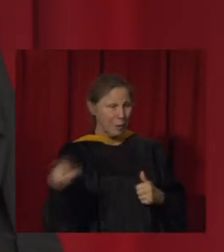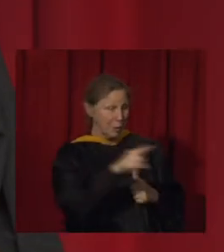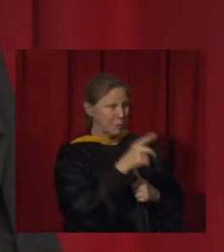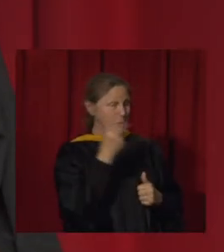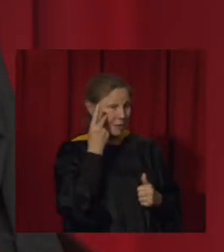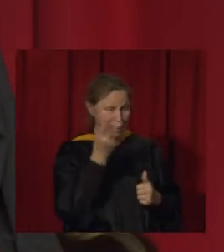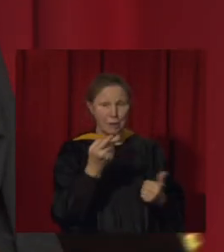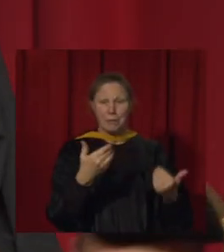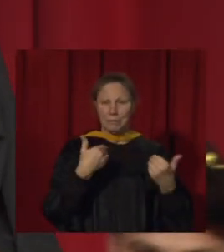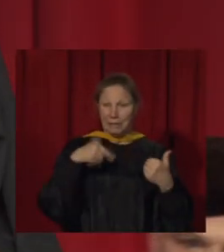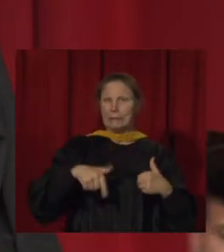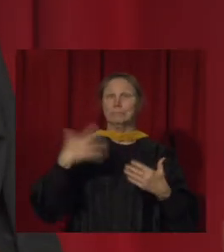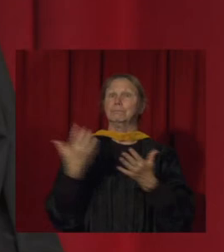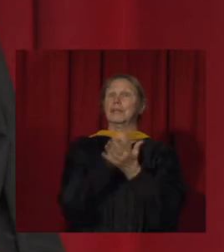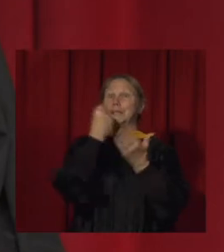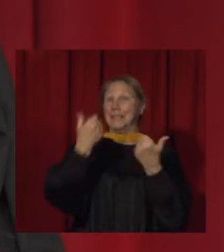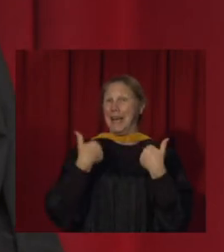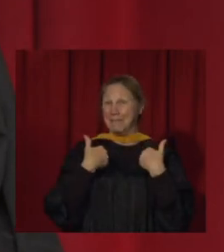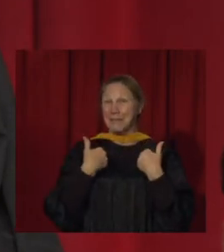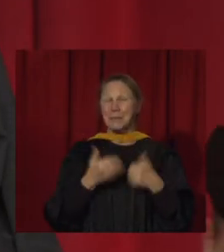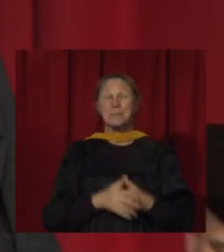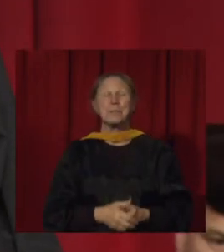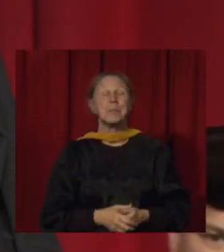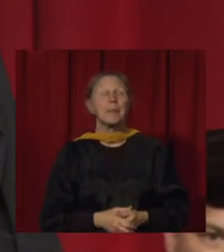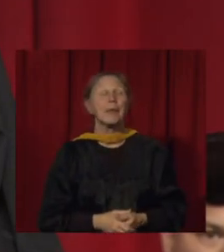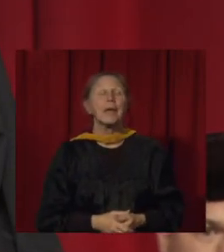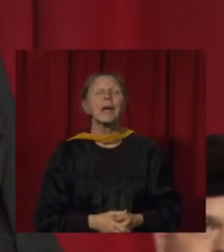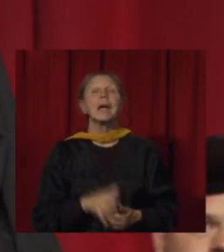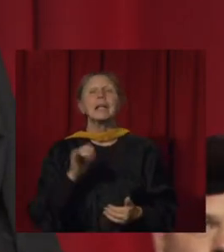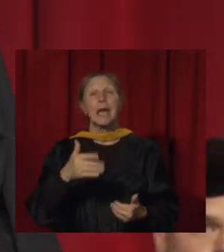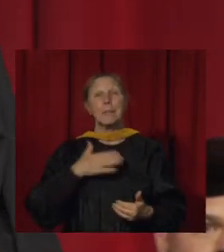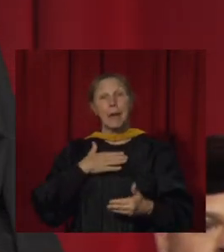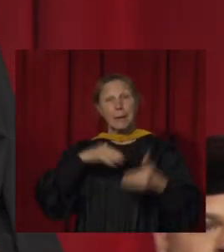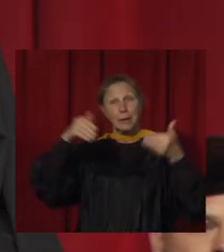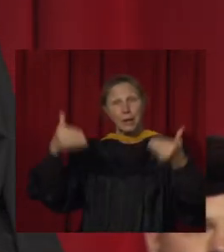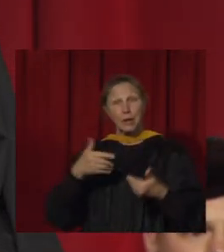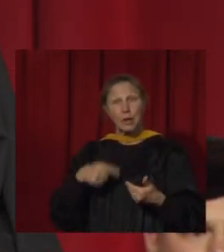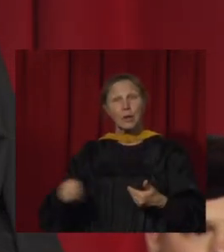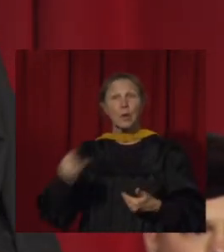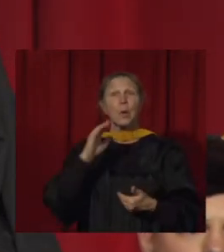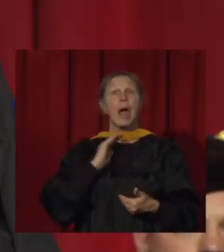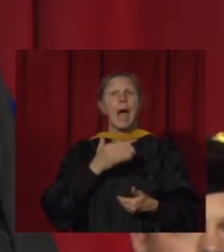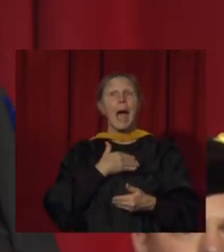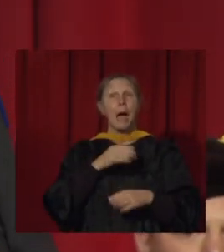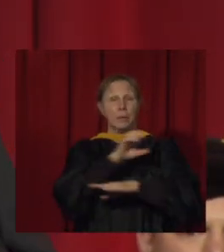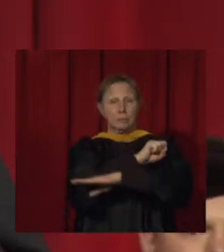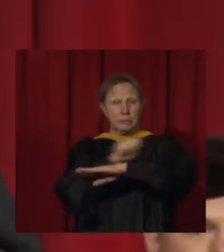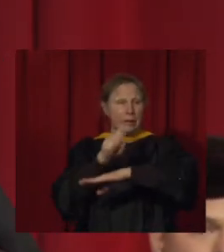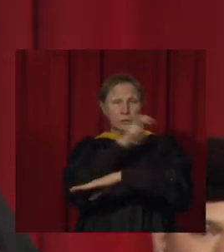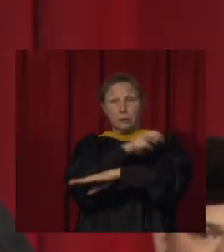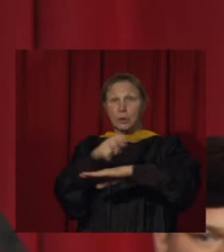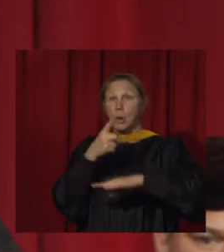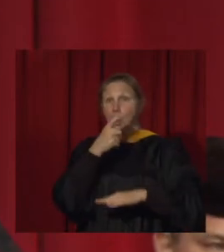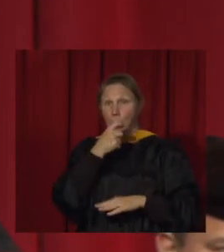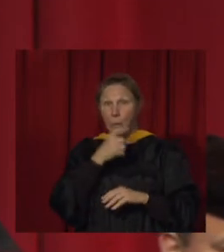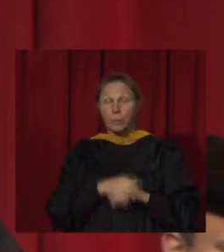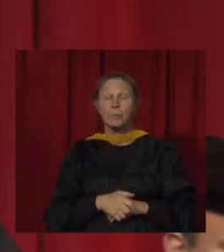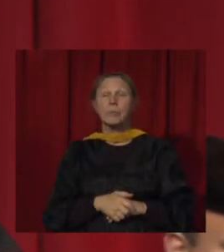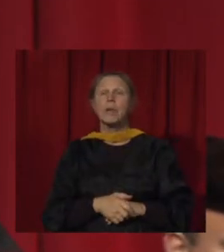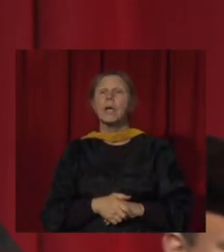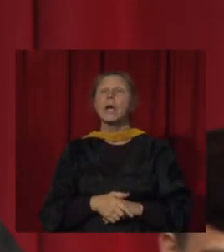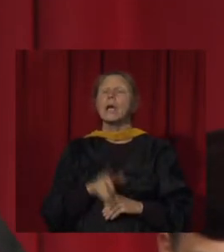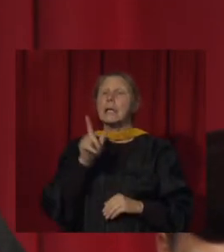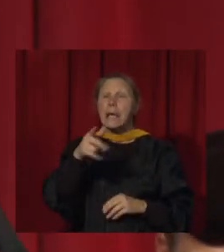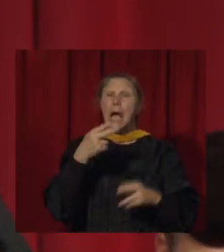you have this opportunity. It is my pleasure to introduce to you our platform party. I ask that